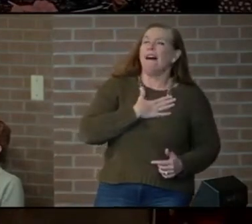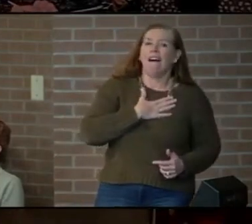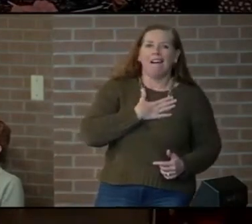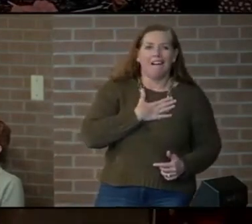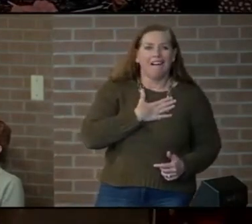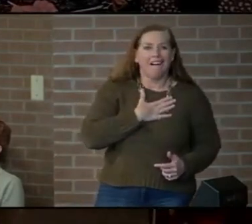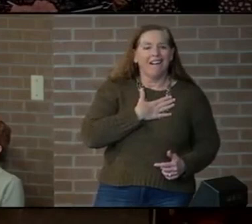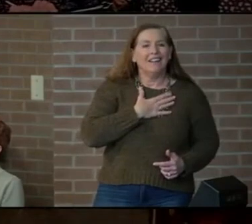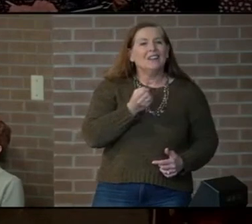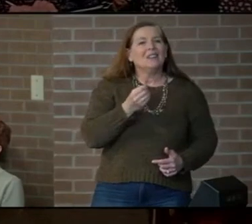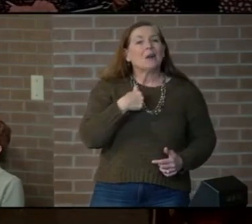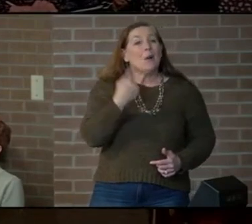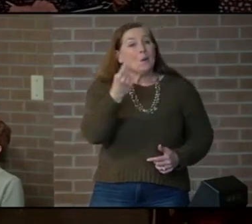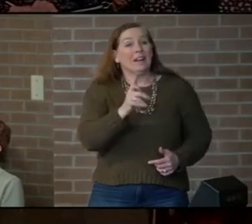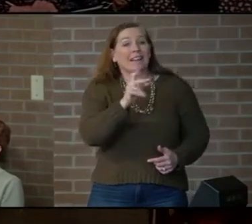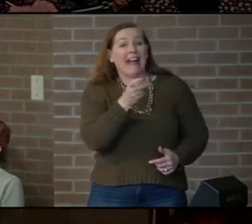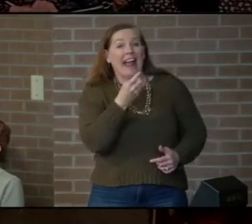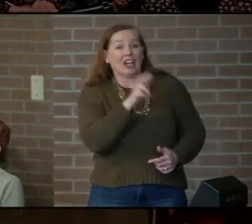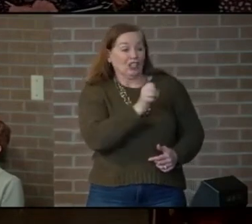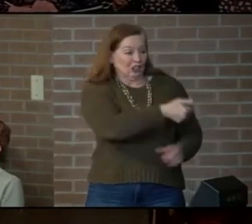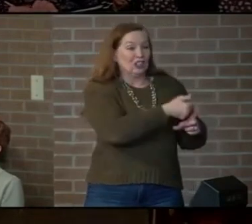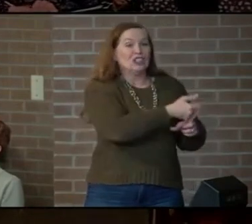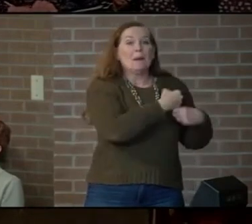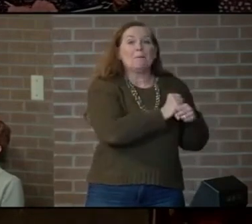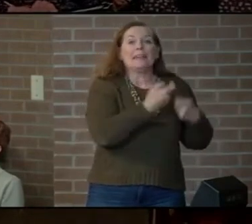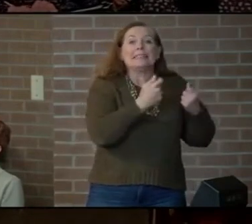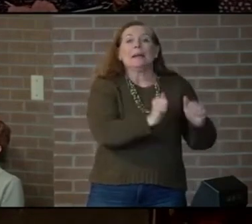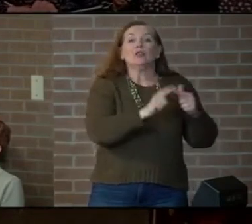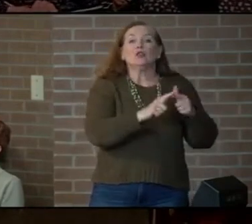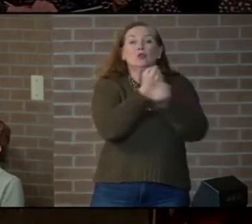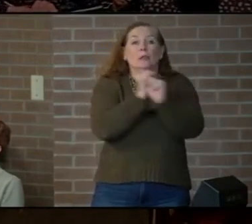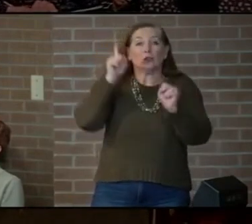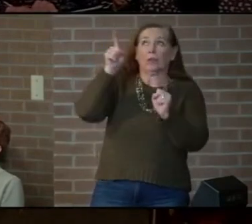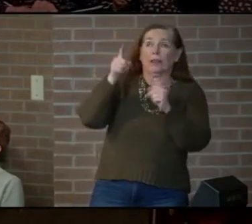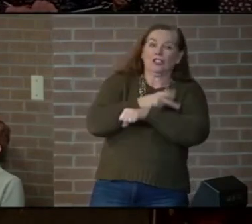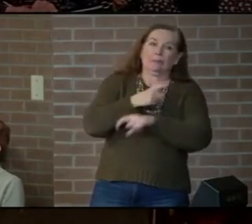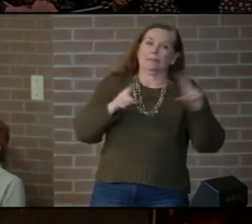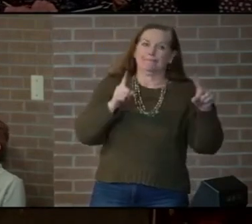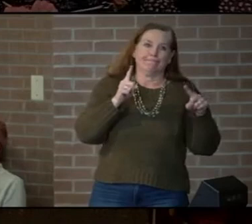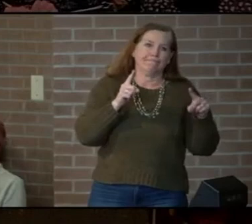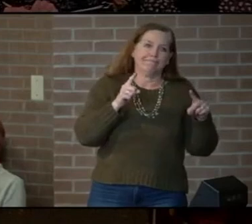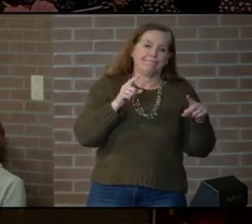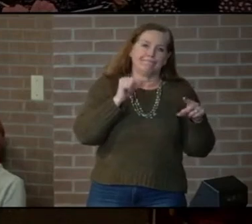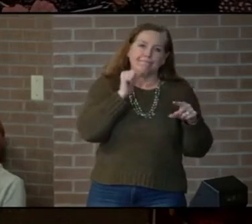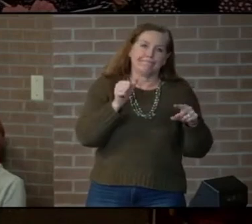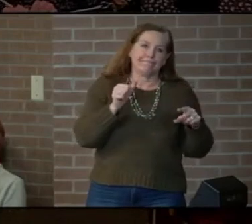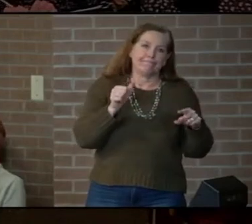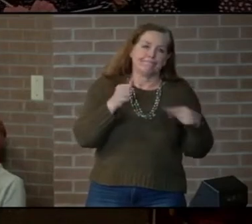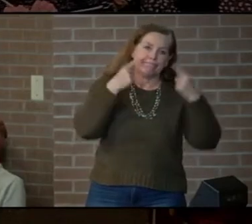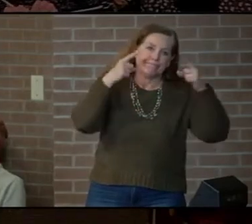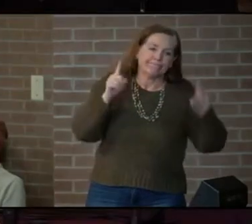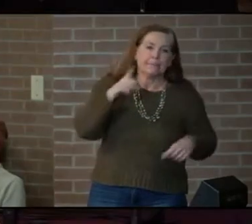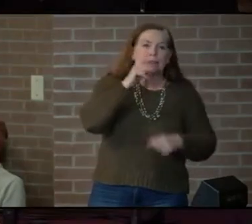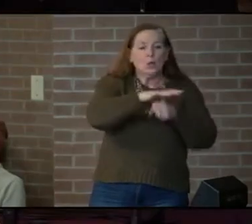so one of the kayakers made an attempt to have the sheep rescued, but to no avail, because the local organizations that